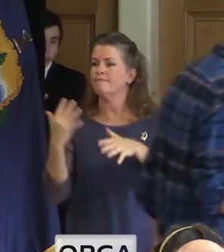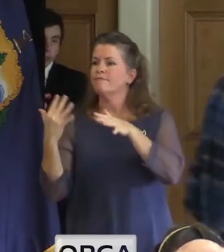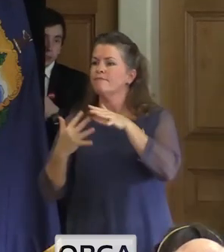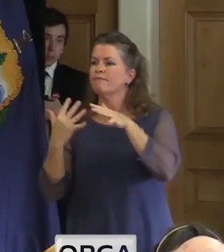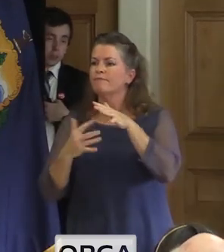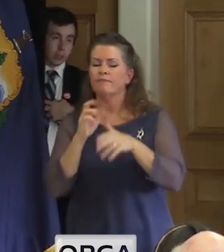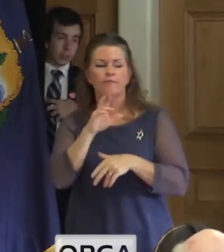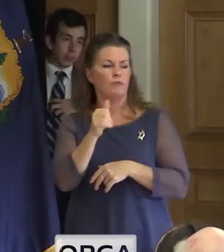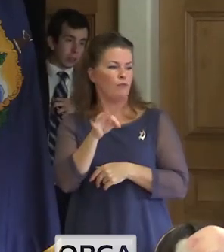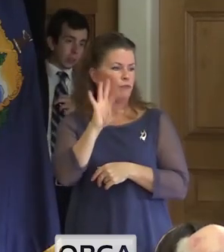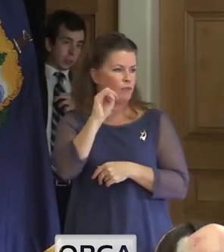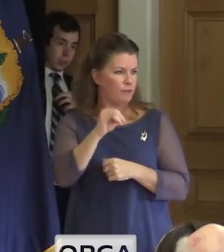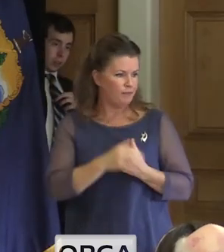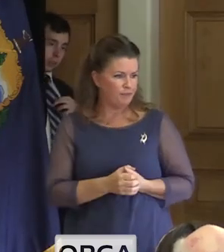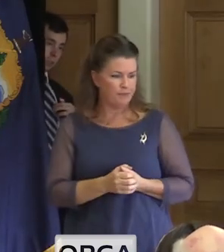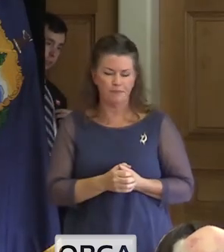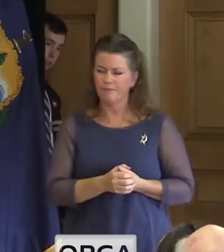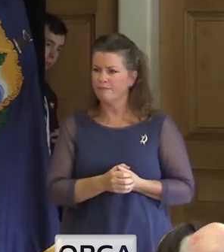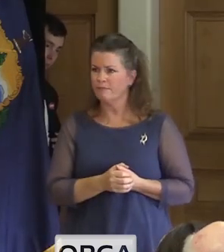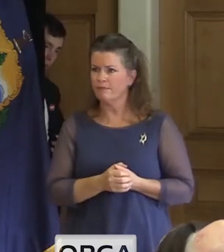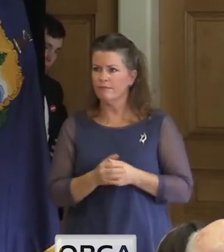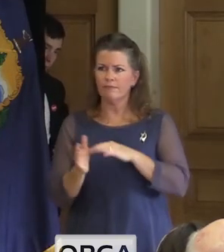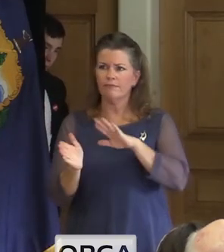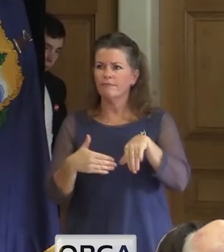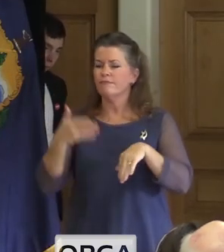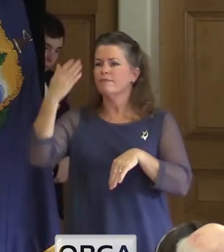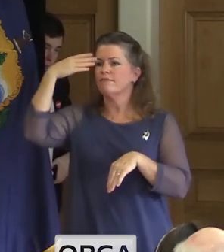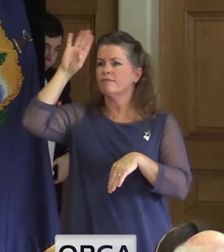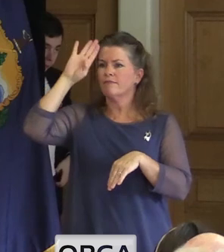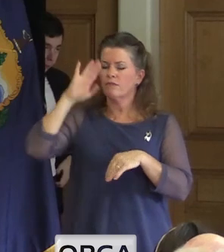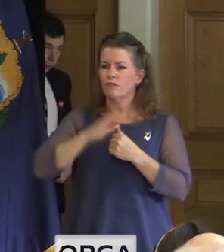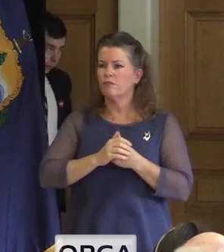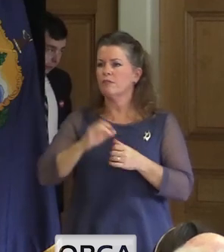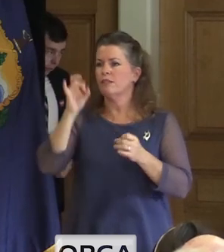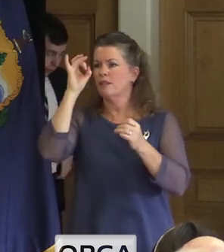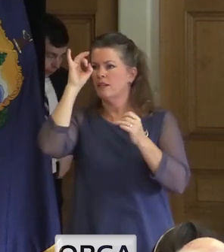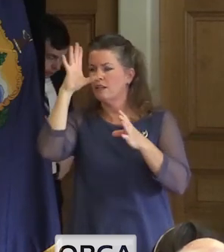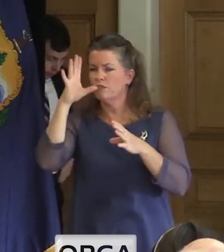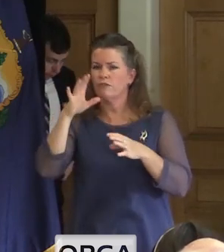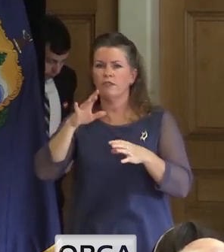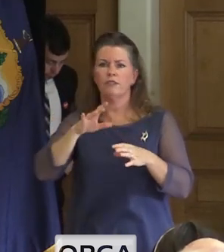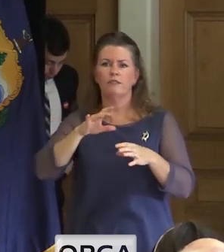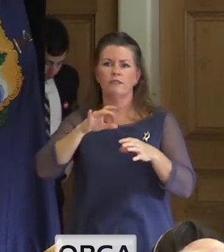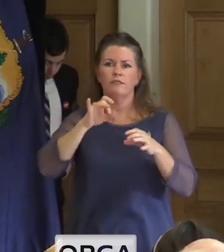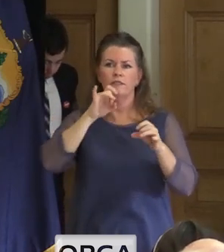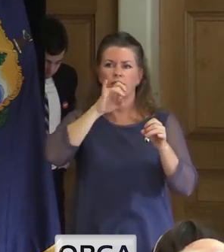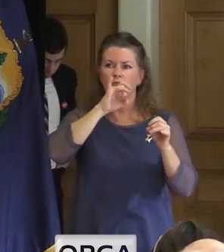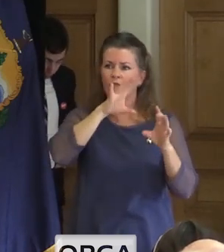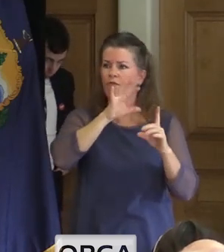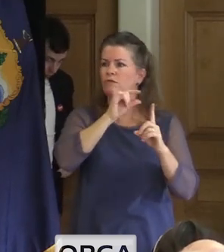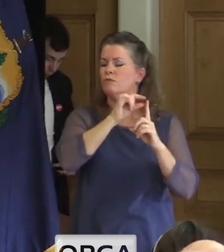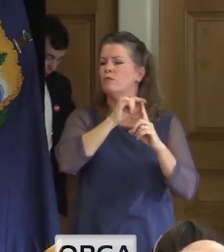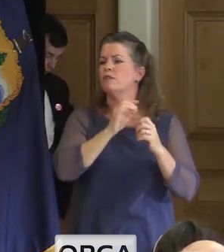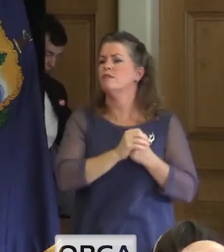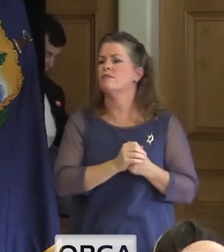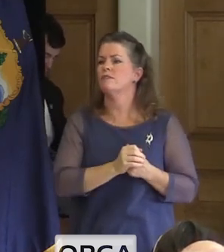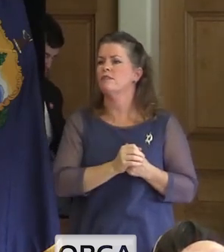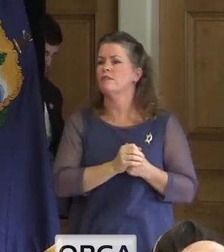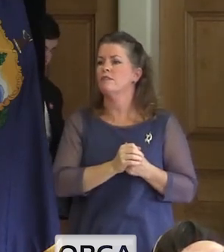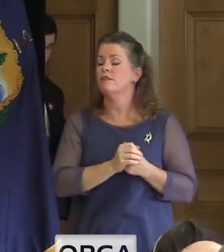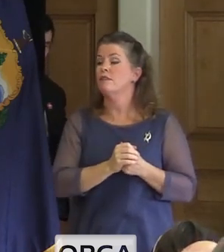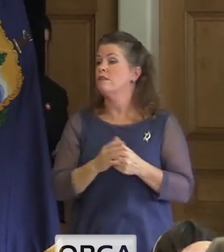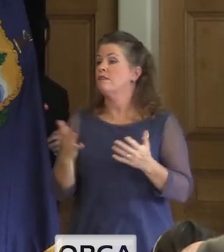despite Trump's xenophobia and hatred of immigrants, overwhelming